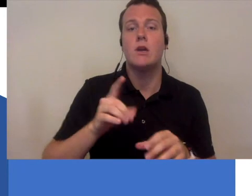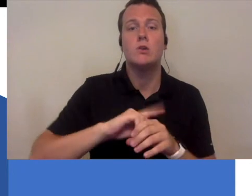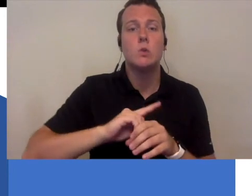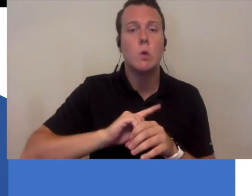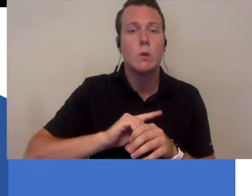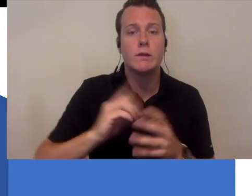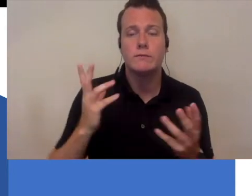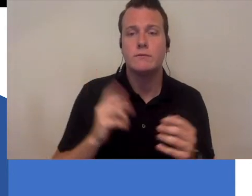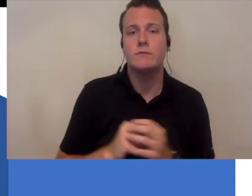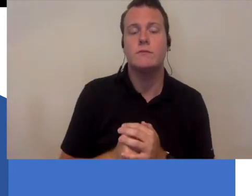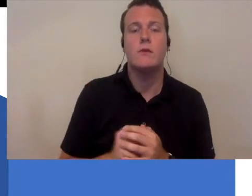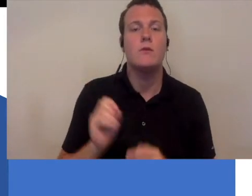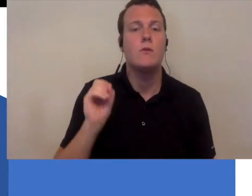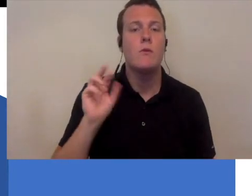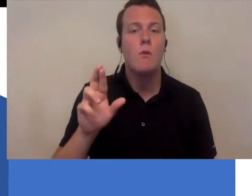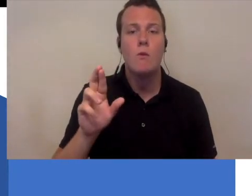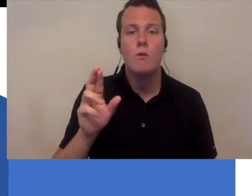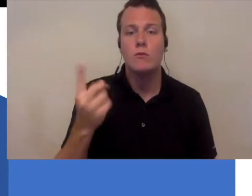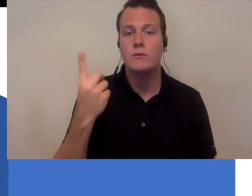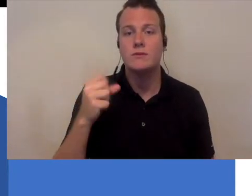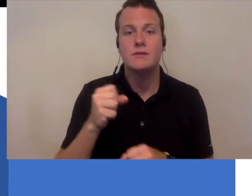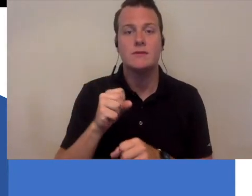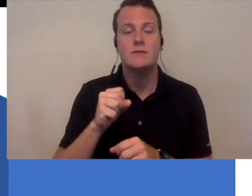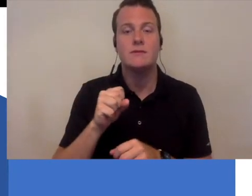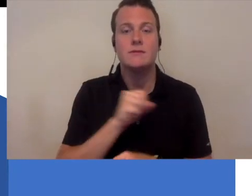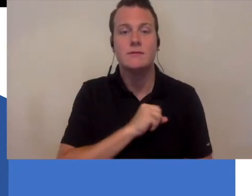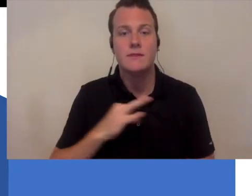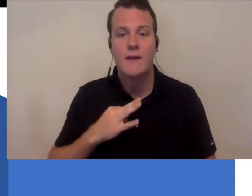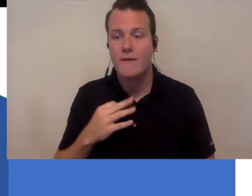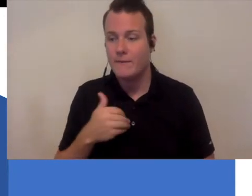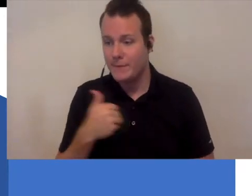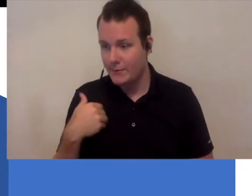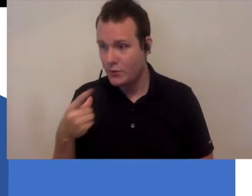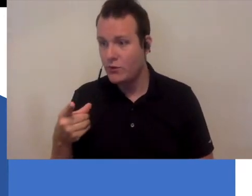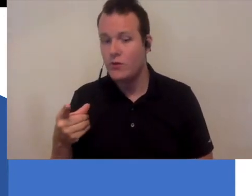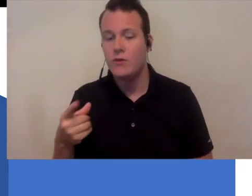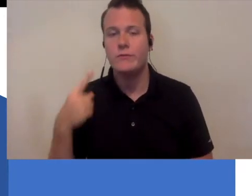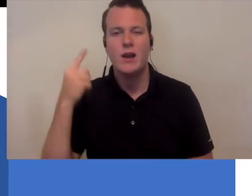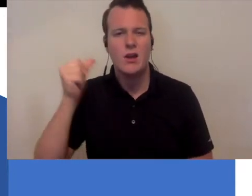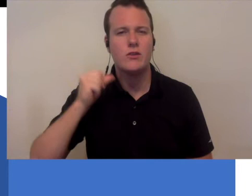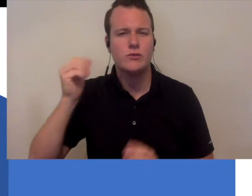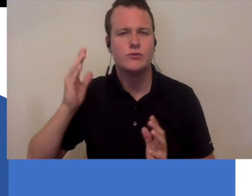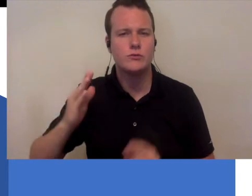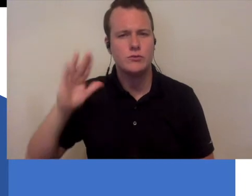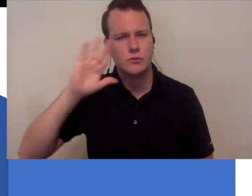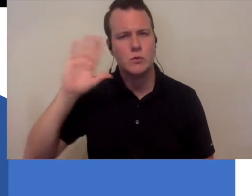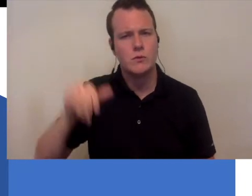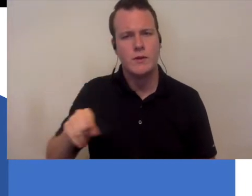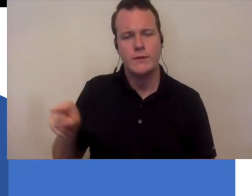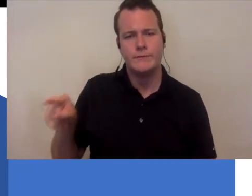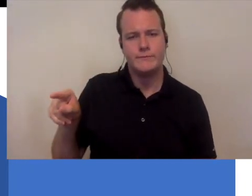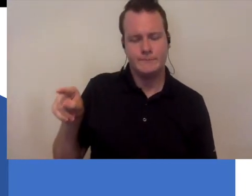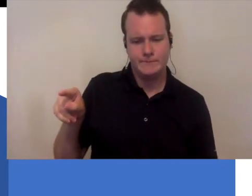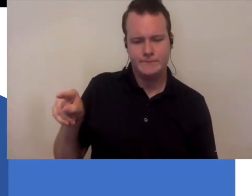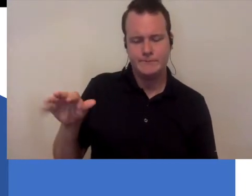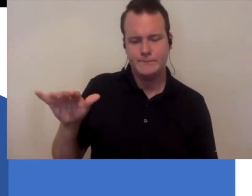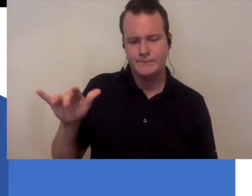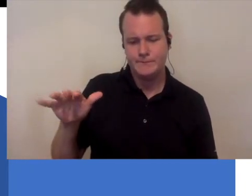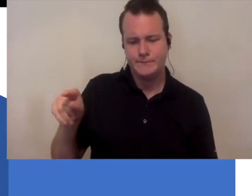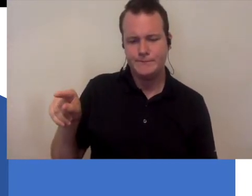donuts one day, or it could just be having a staff member. I have an audiologist who I